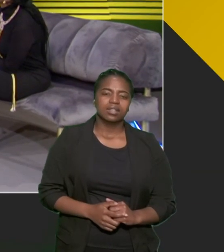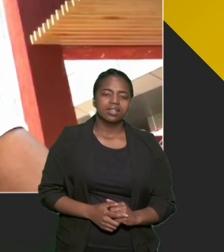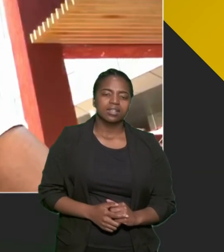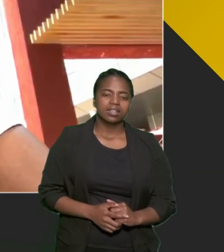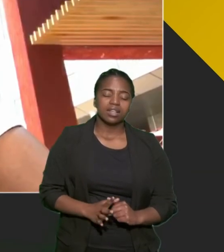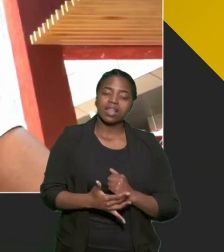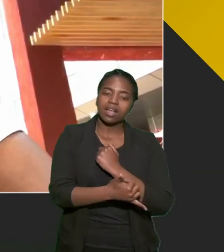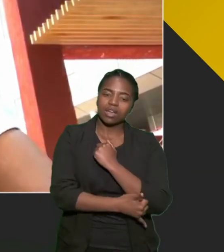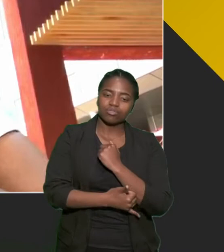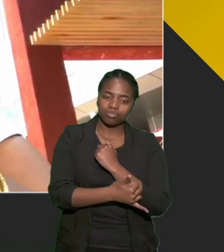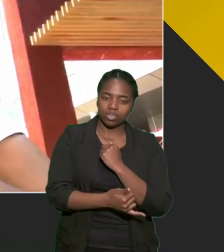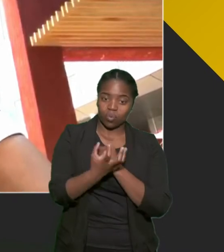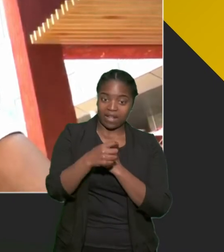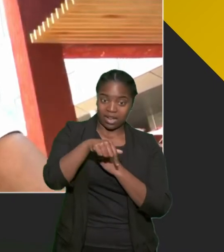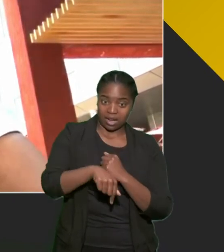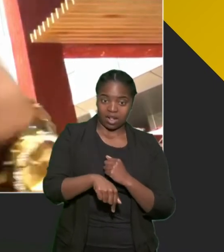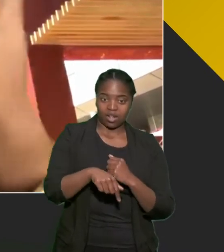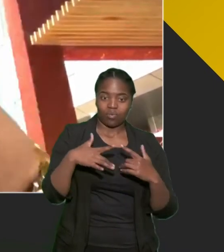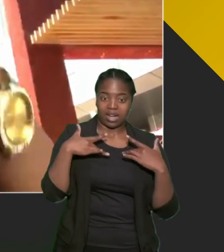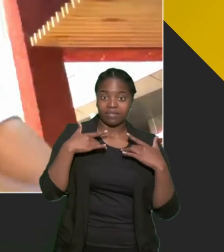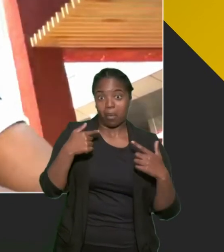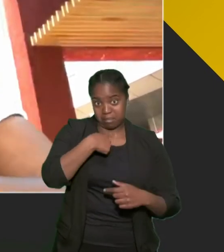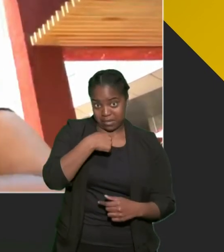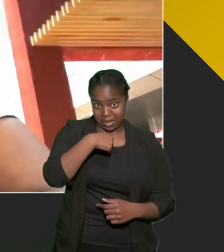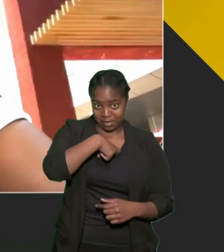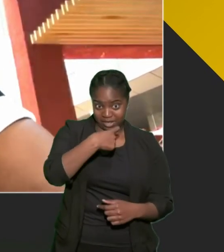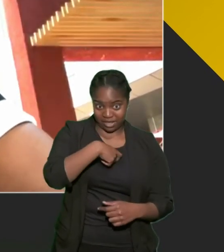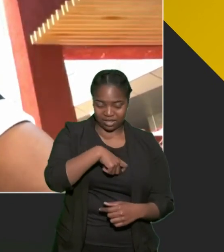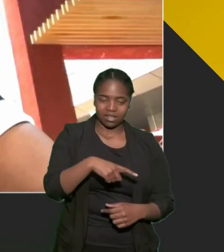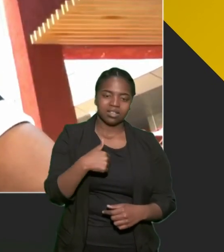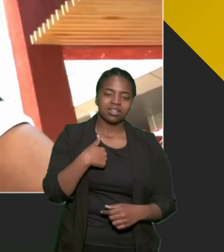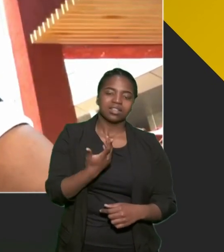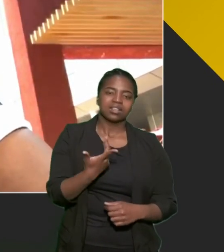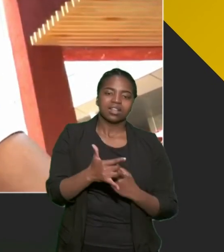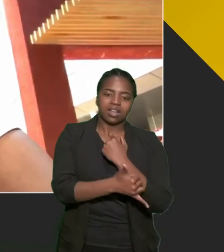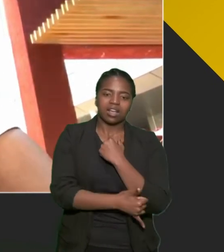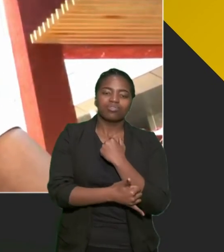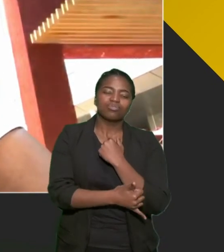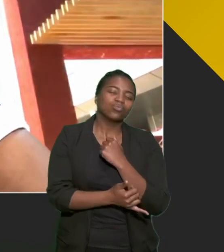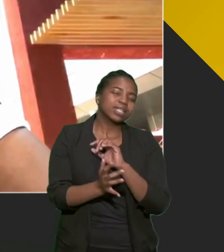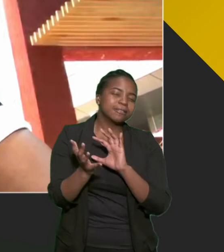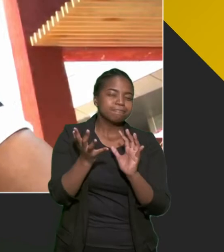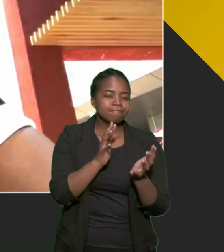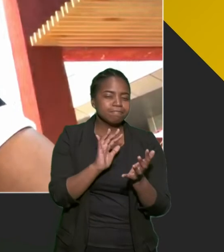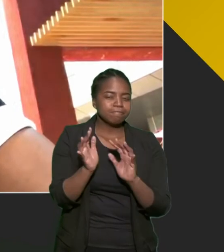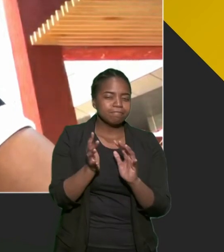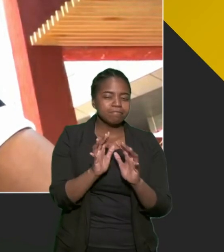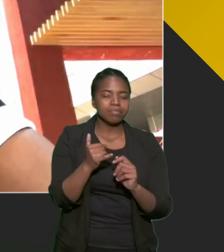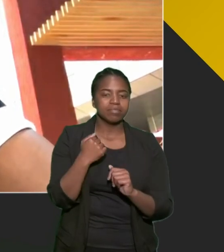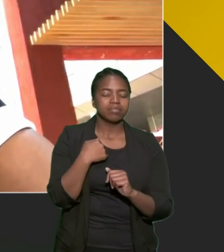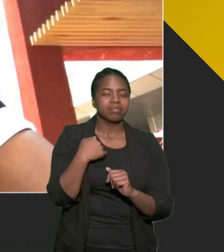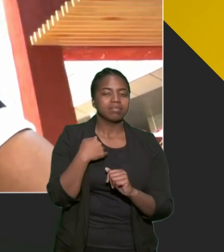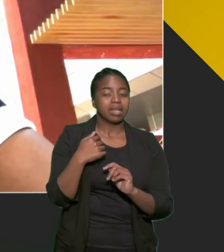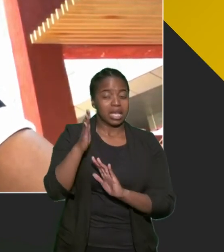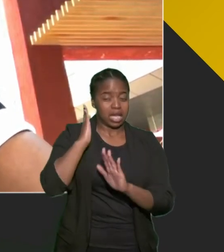The country we're living in so far, okay, personally, as a Rwandan, it's a country that has a very dark history, should